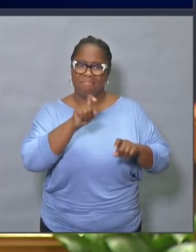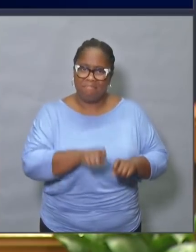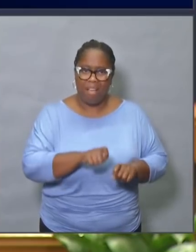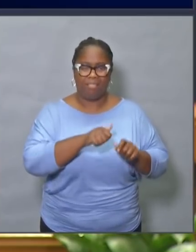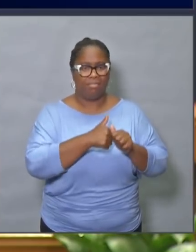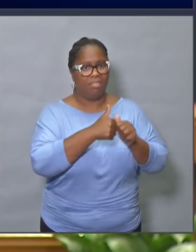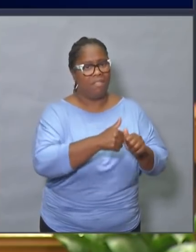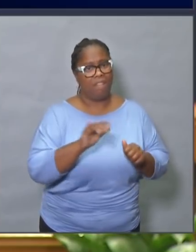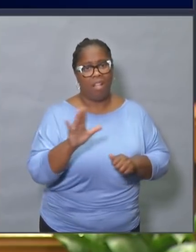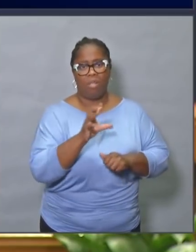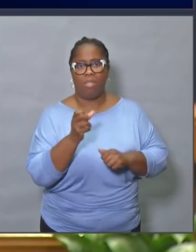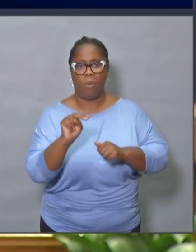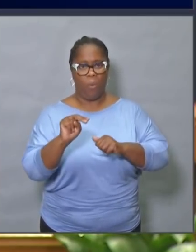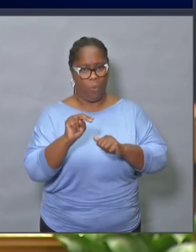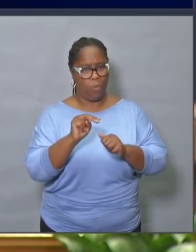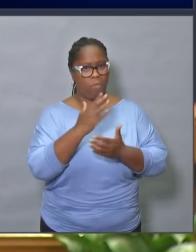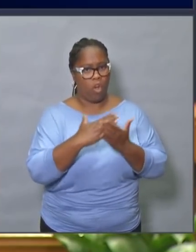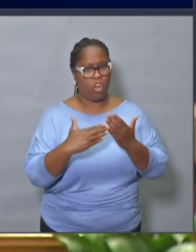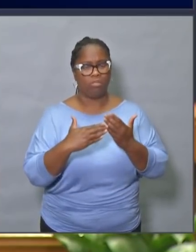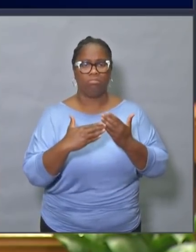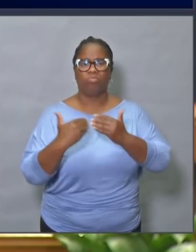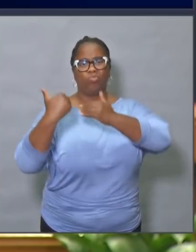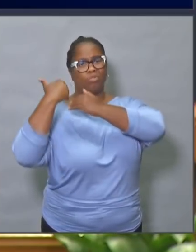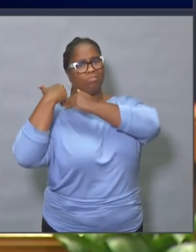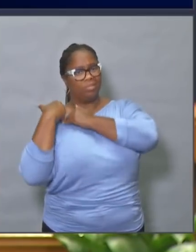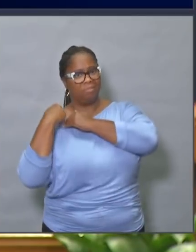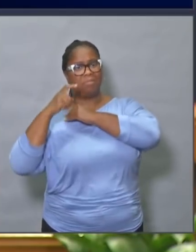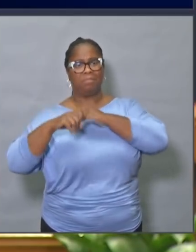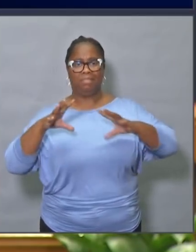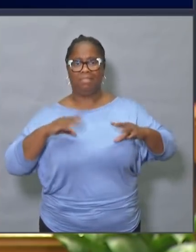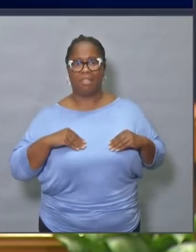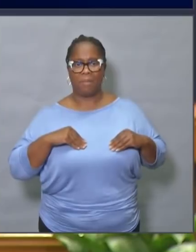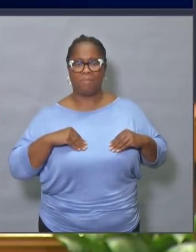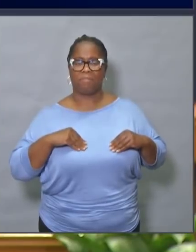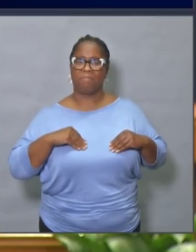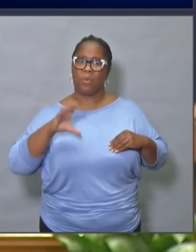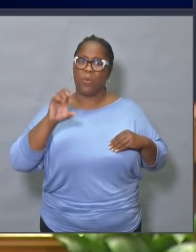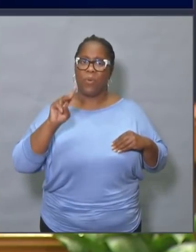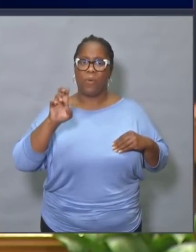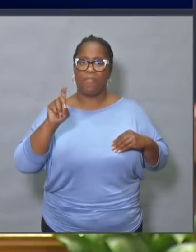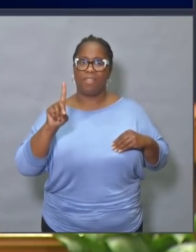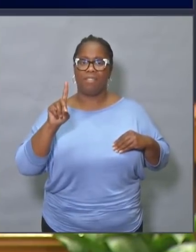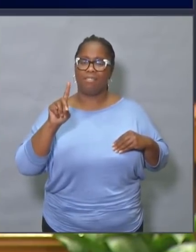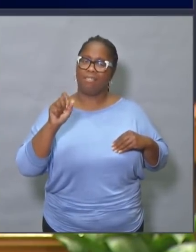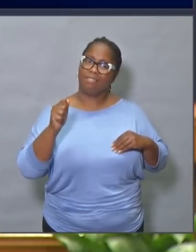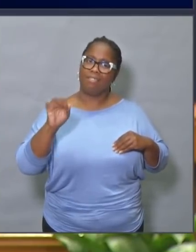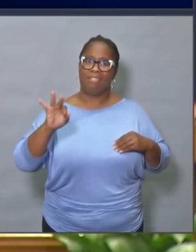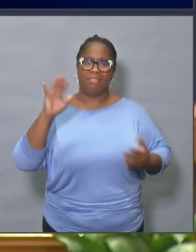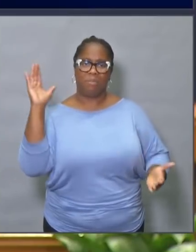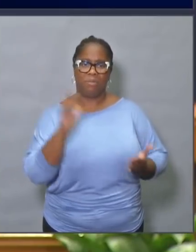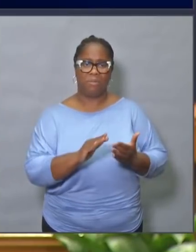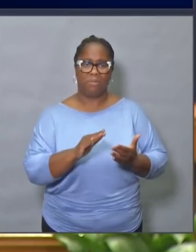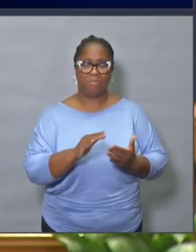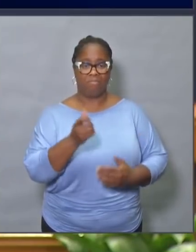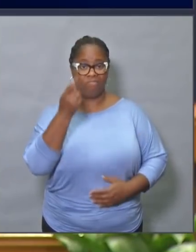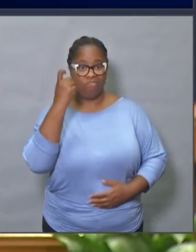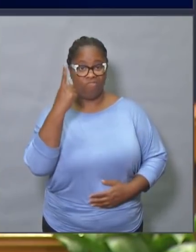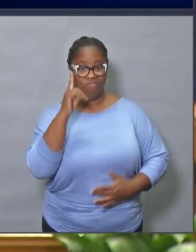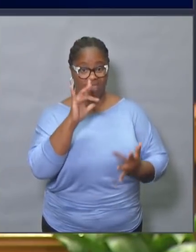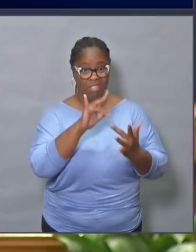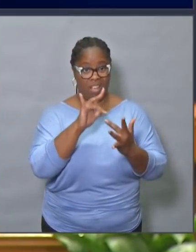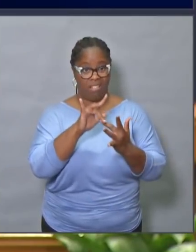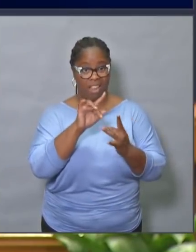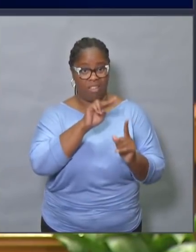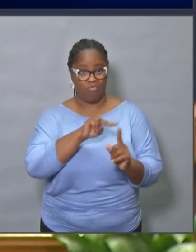knock down the spread of COVID-19. It's very important to note that contact tracing doesn't necessarily identify the source